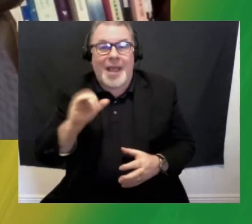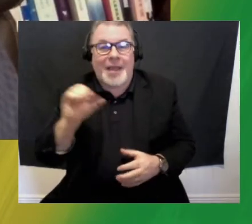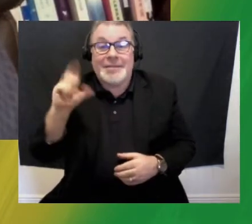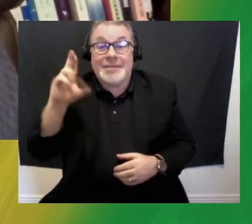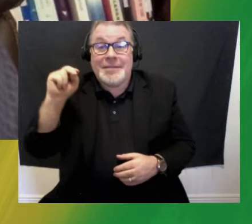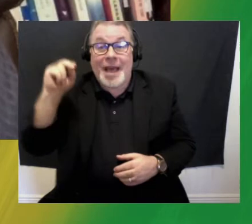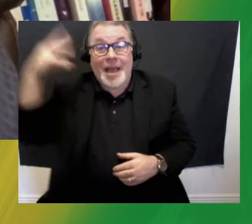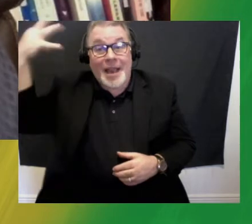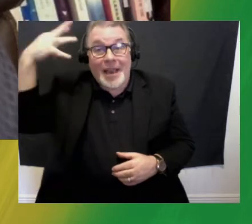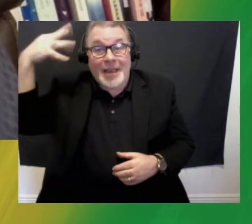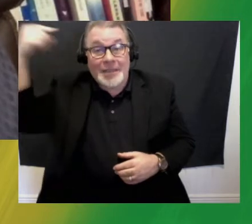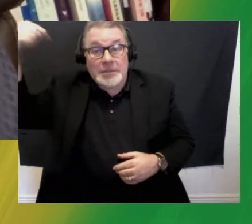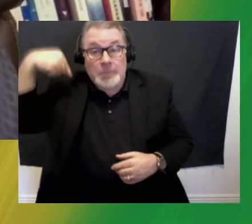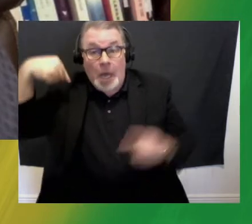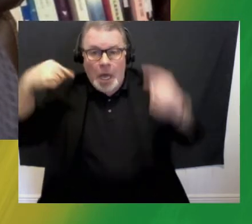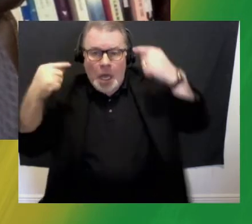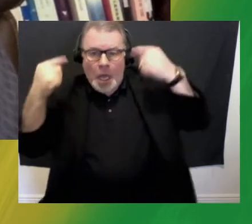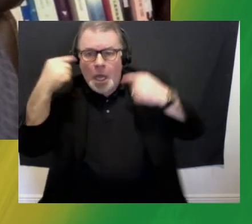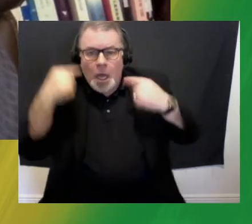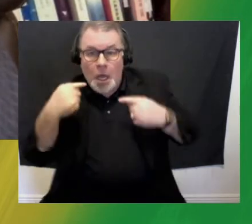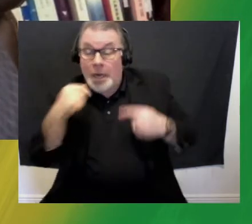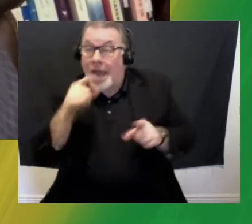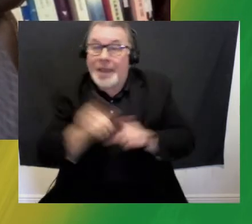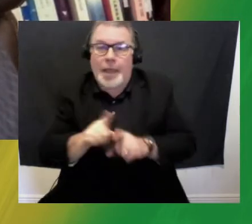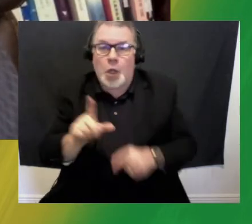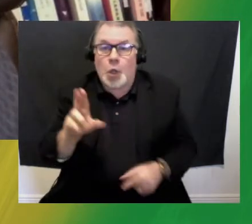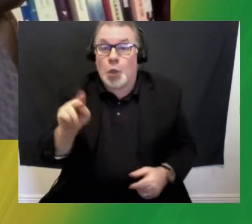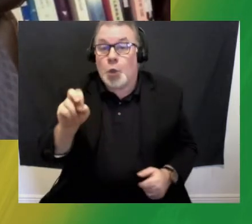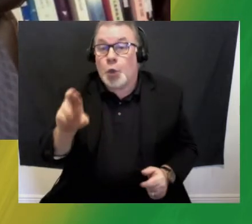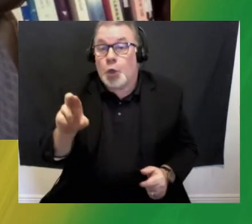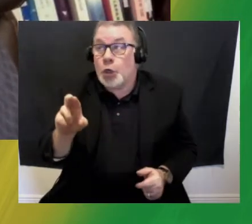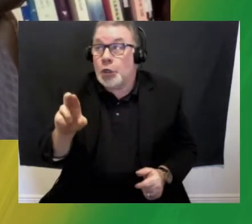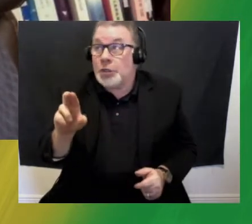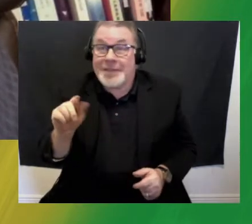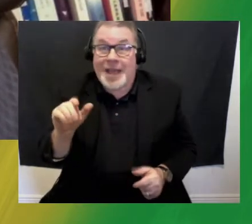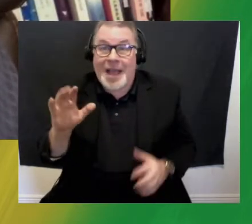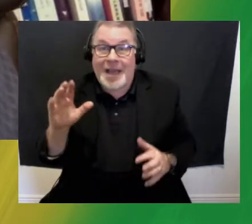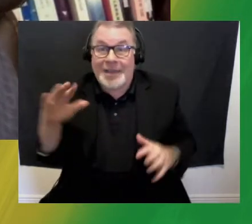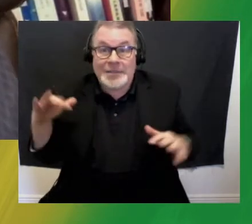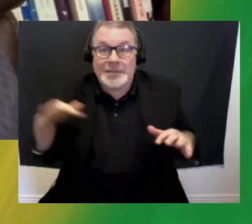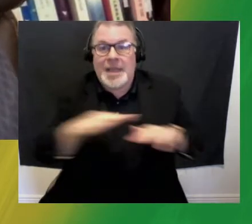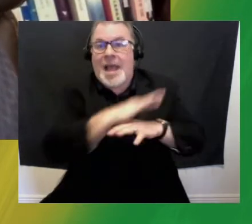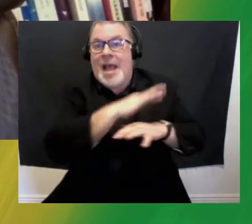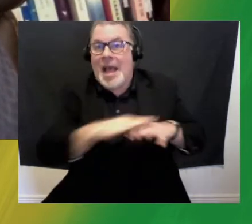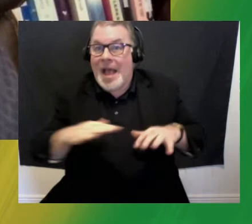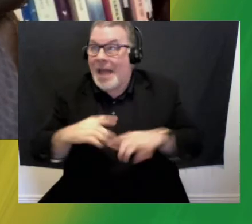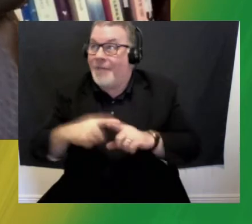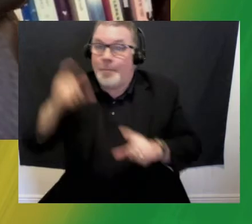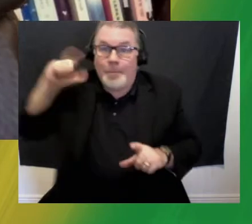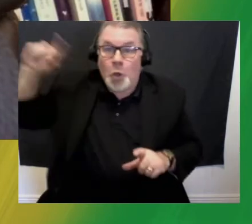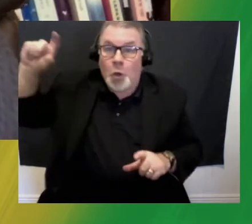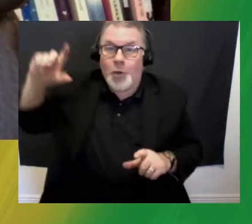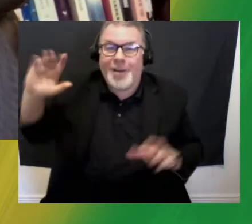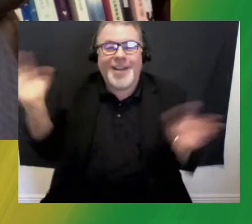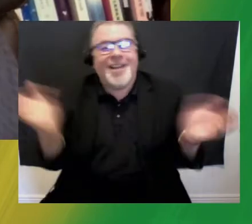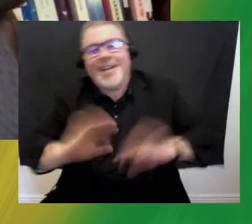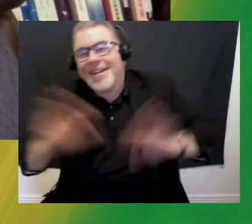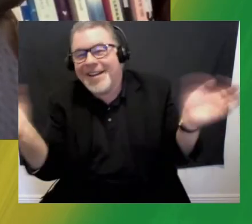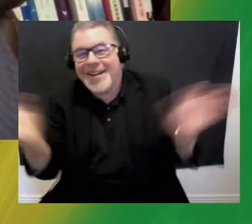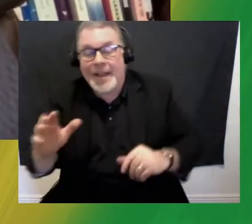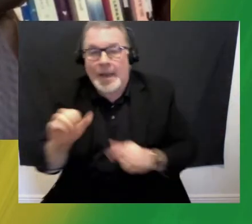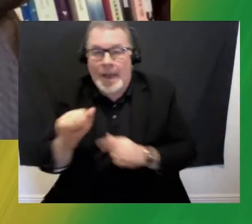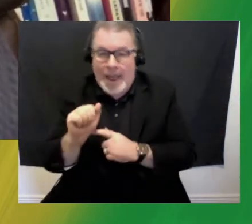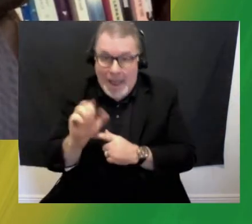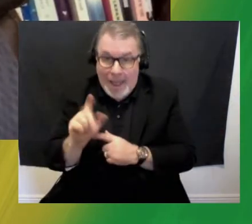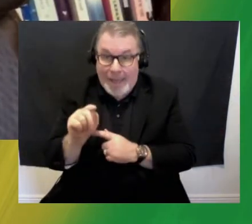It's not lunar tides. It's not like, oh, we flipped a coin and y'all lost. Like that's not that, right? Active